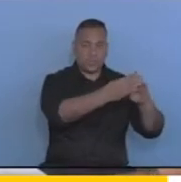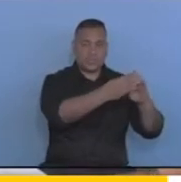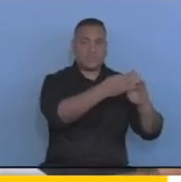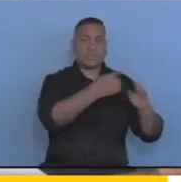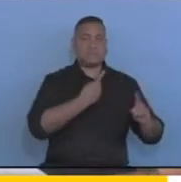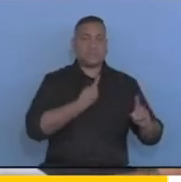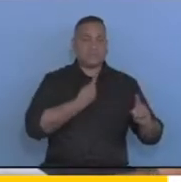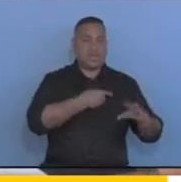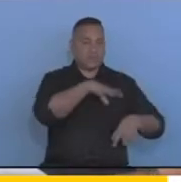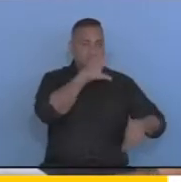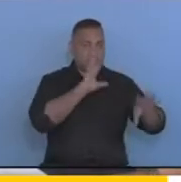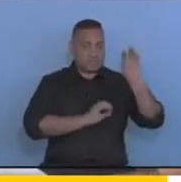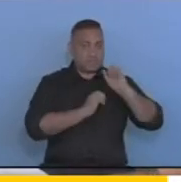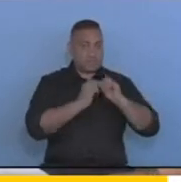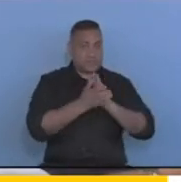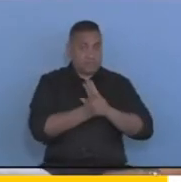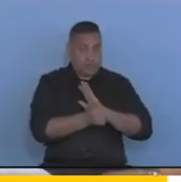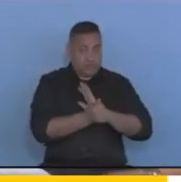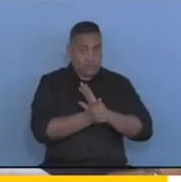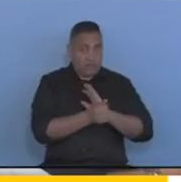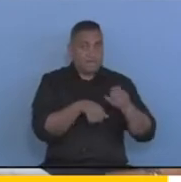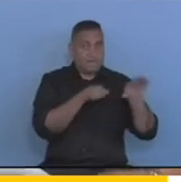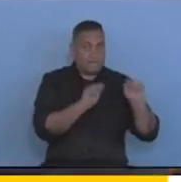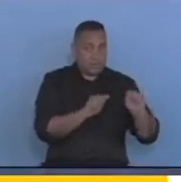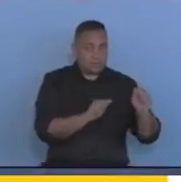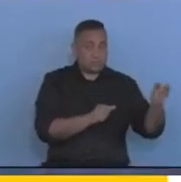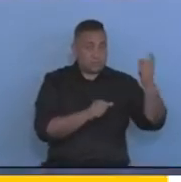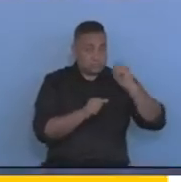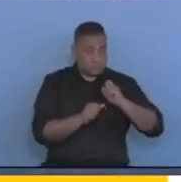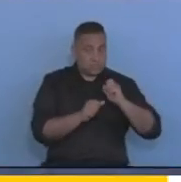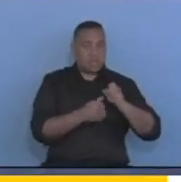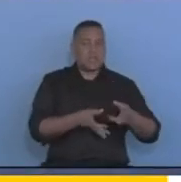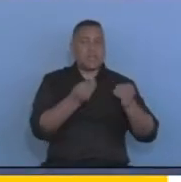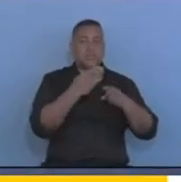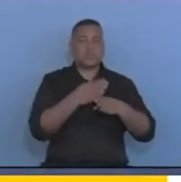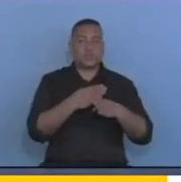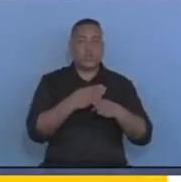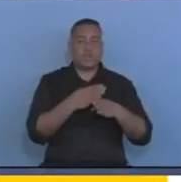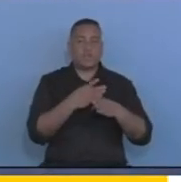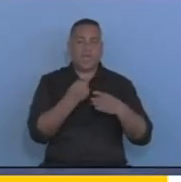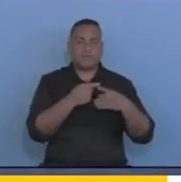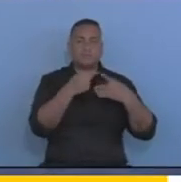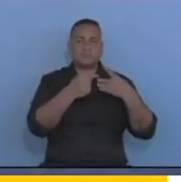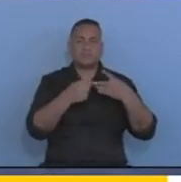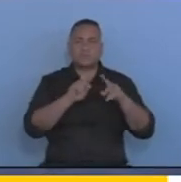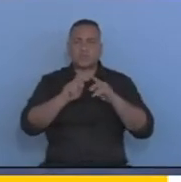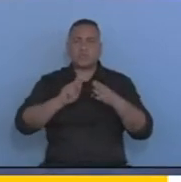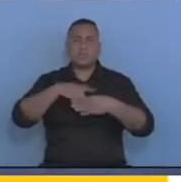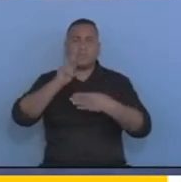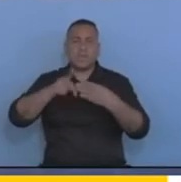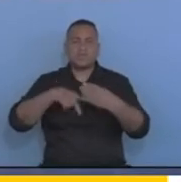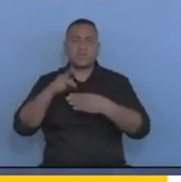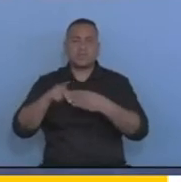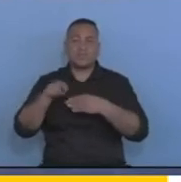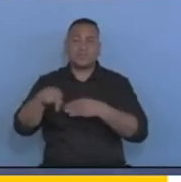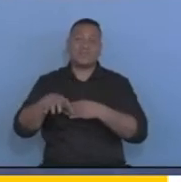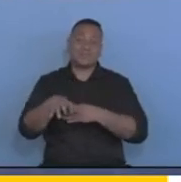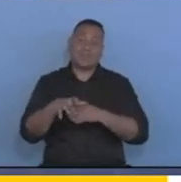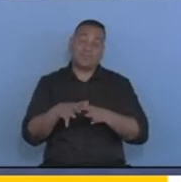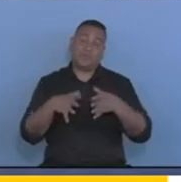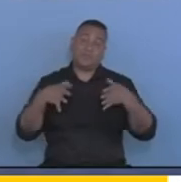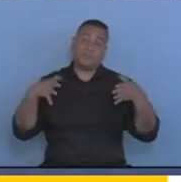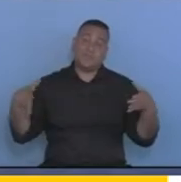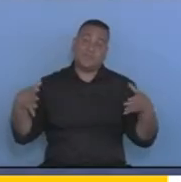better their prospects of employment going forth. So there's many different projects running through the campus. There's a few